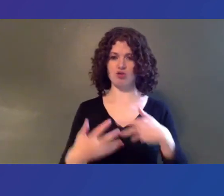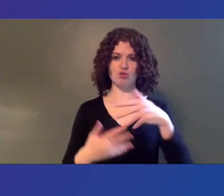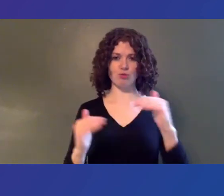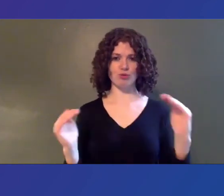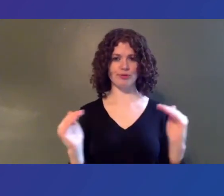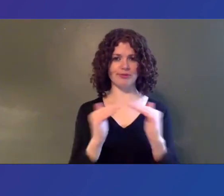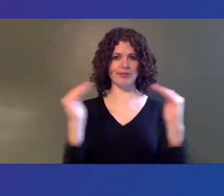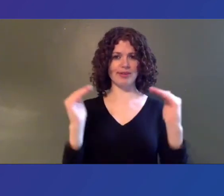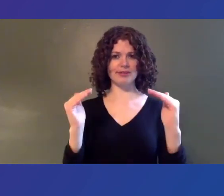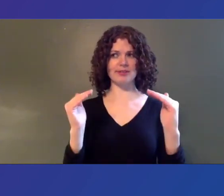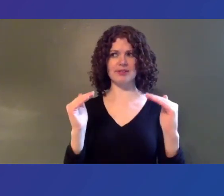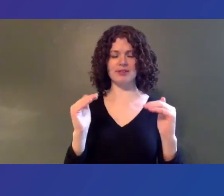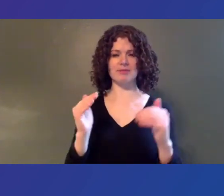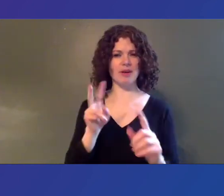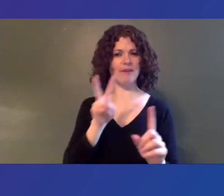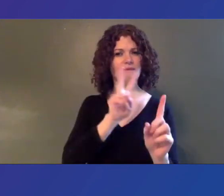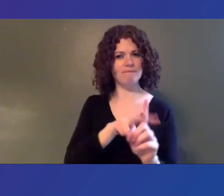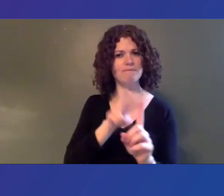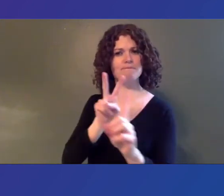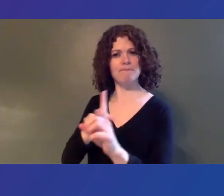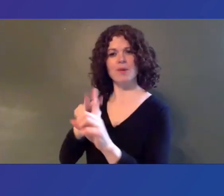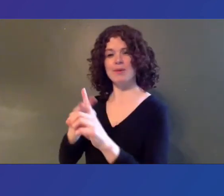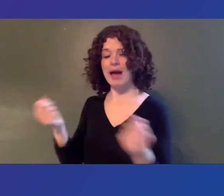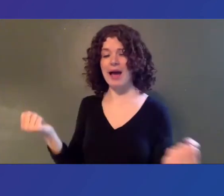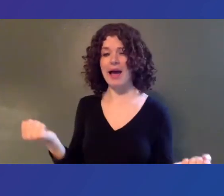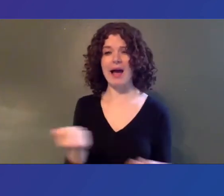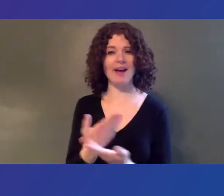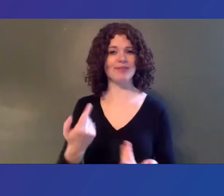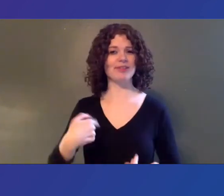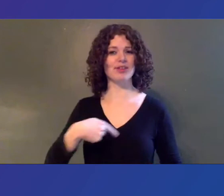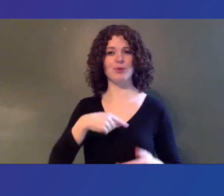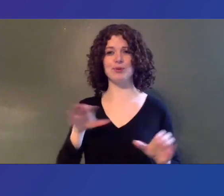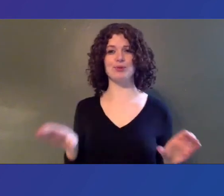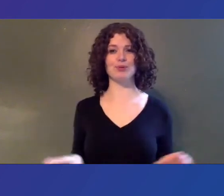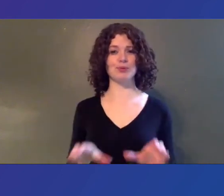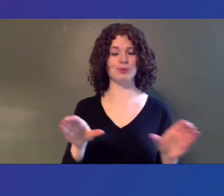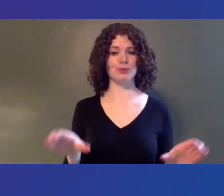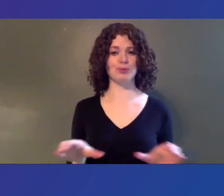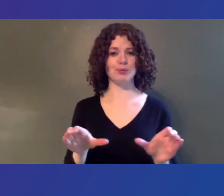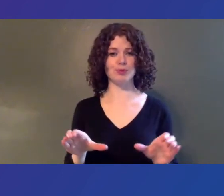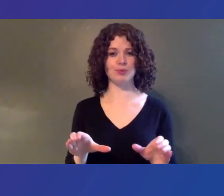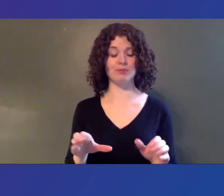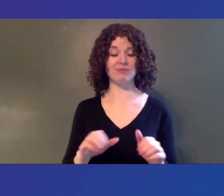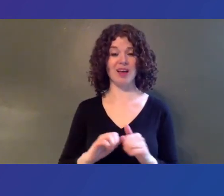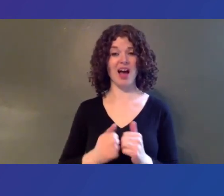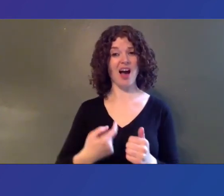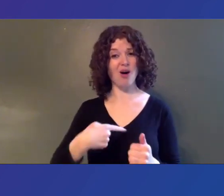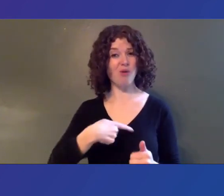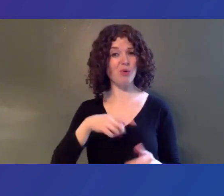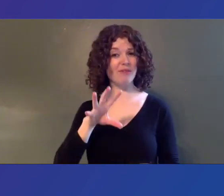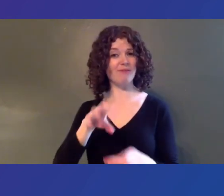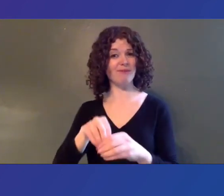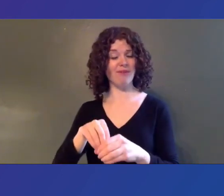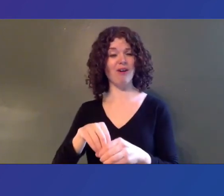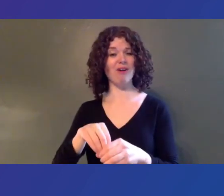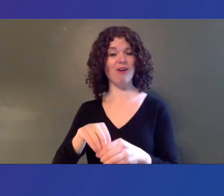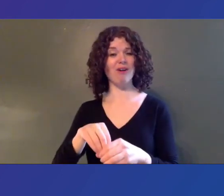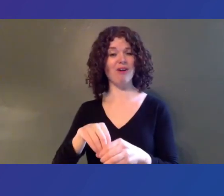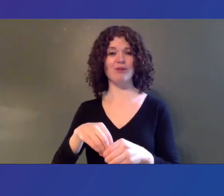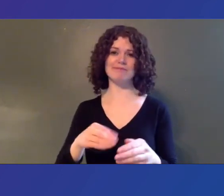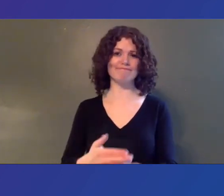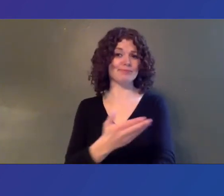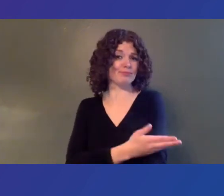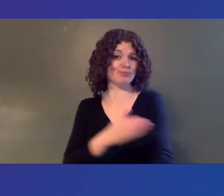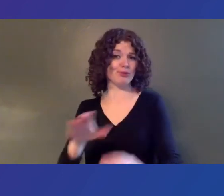thing that we do here at Hunter College? How can we make a better world, basically, from working here